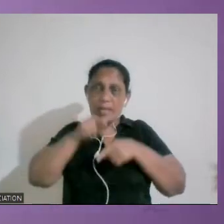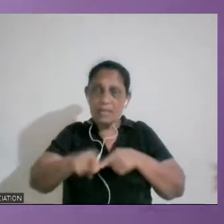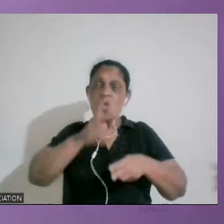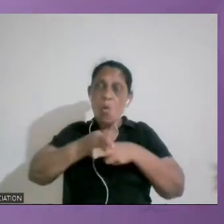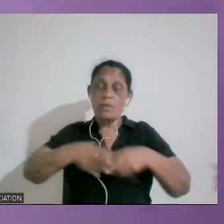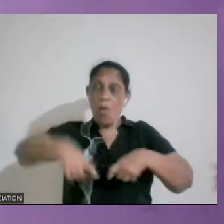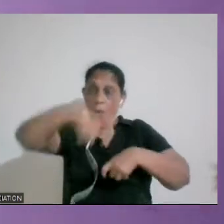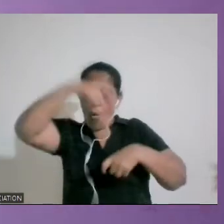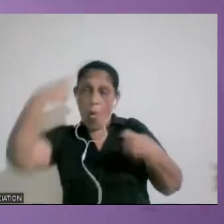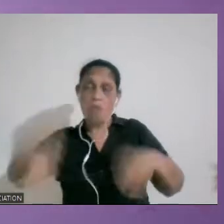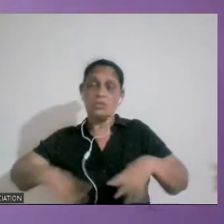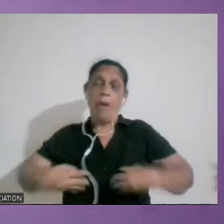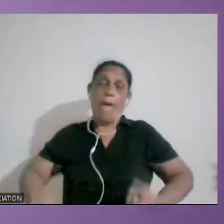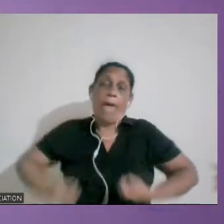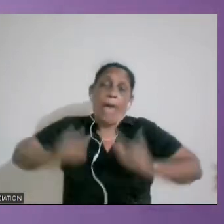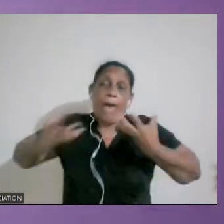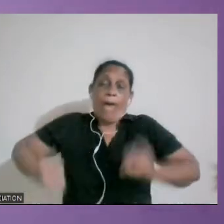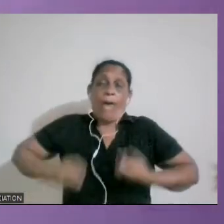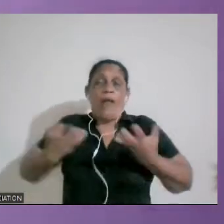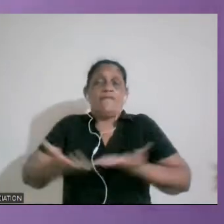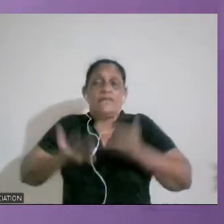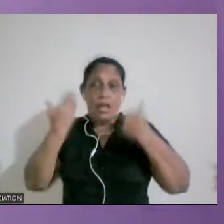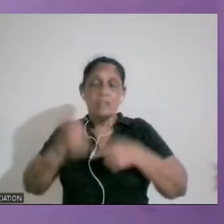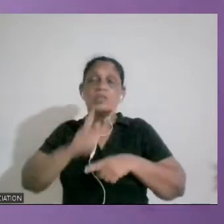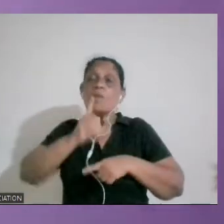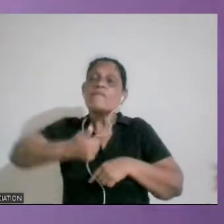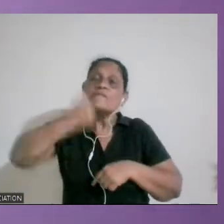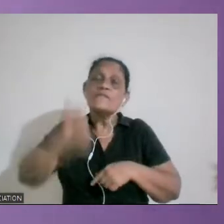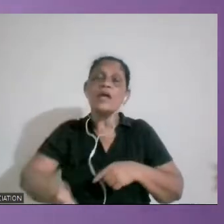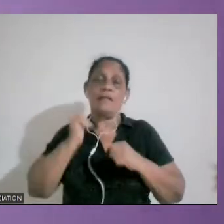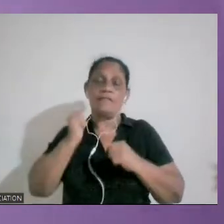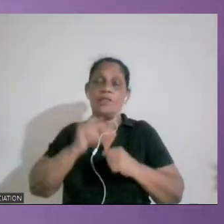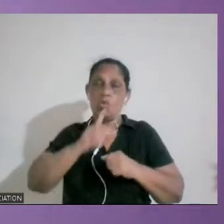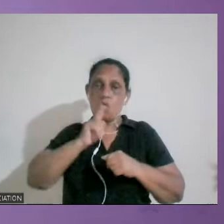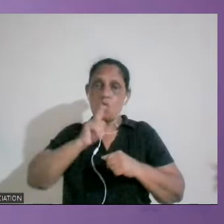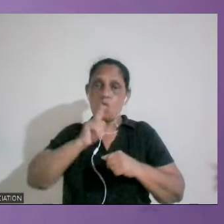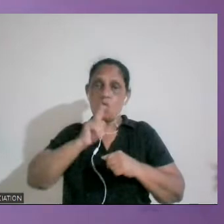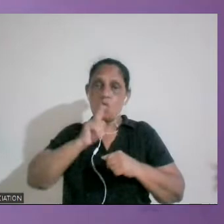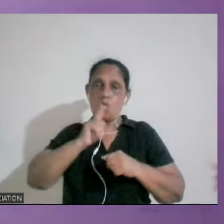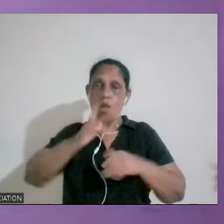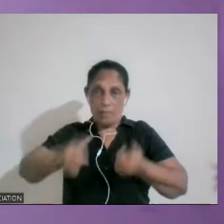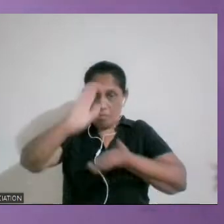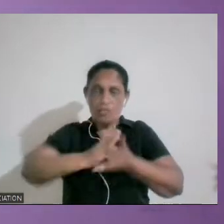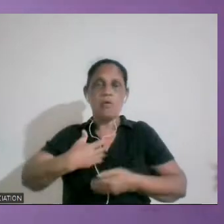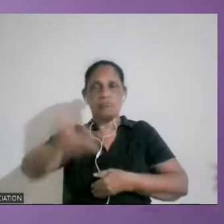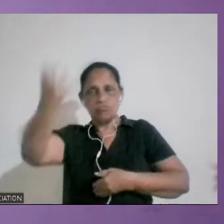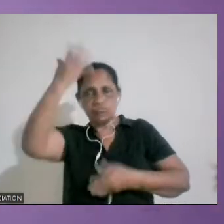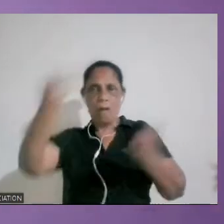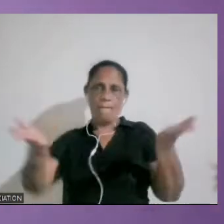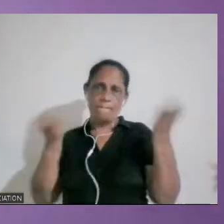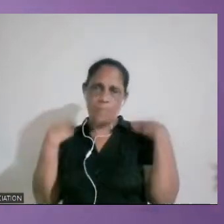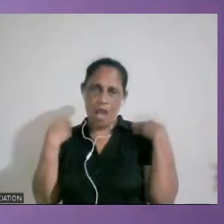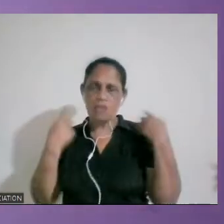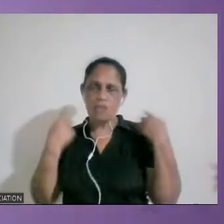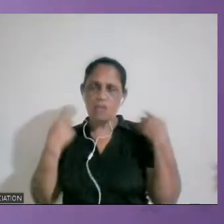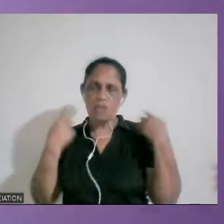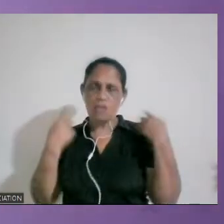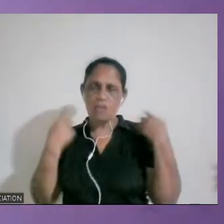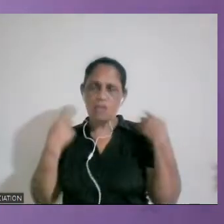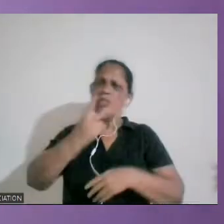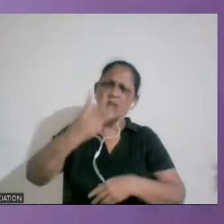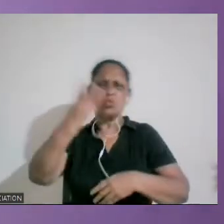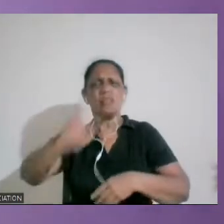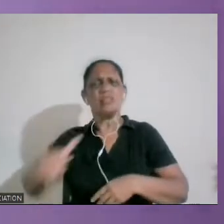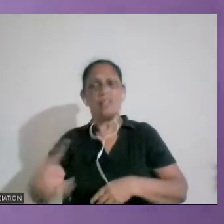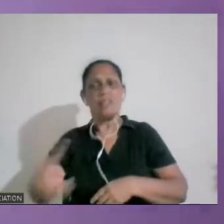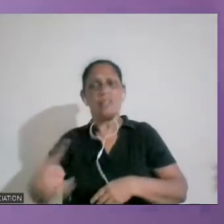these hormones make you sweat and perspire more. So it's definitely important, especially for hygienic reasons, that you shower at least 2 to 3